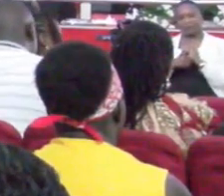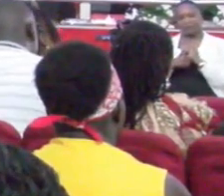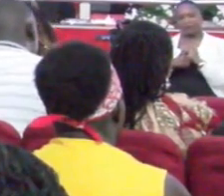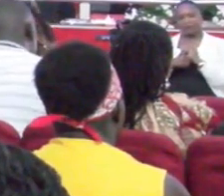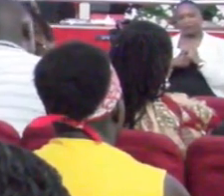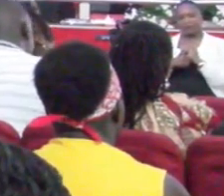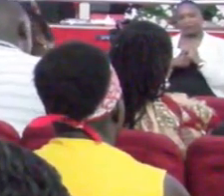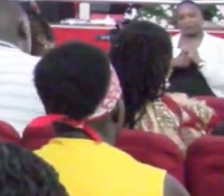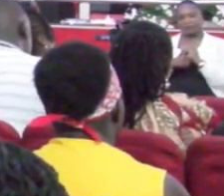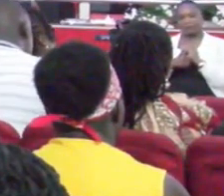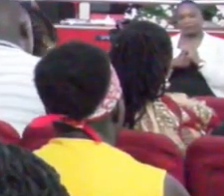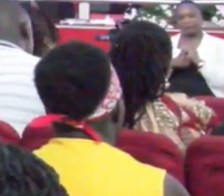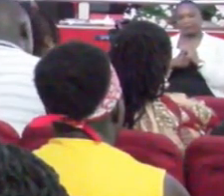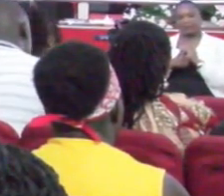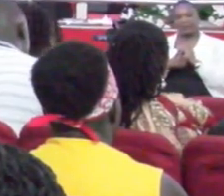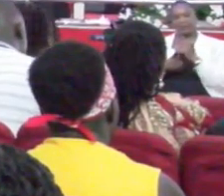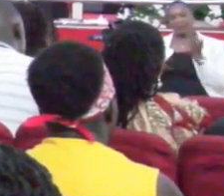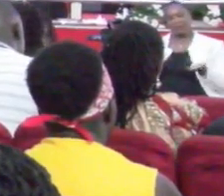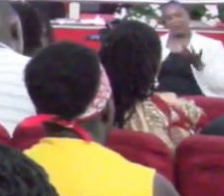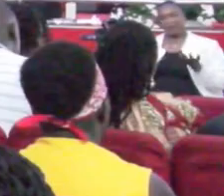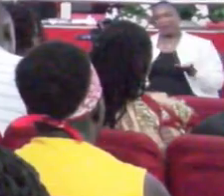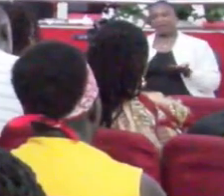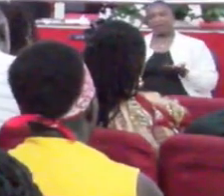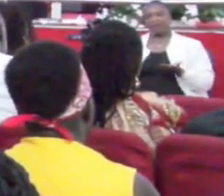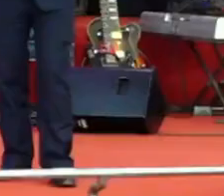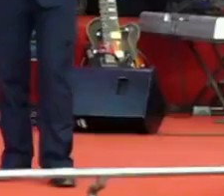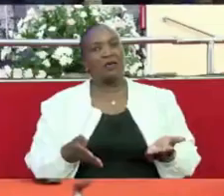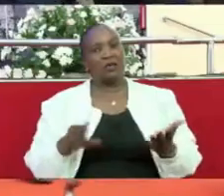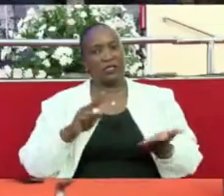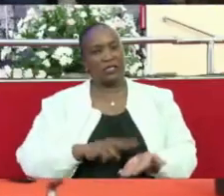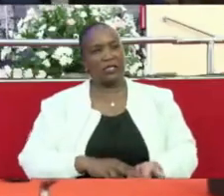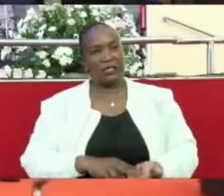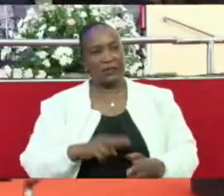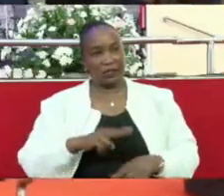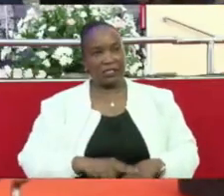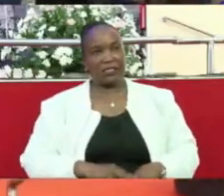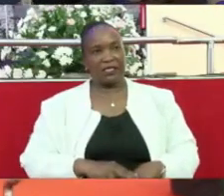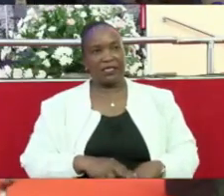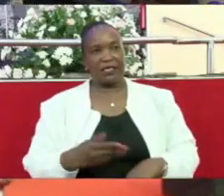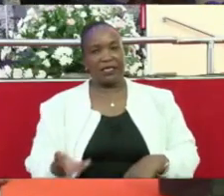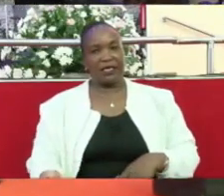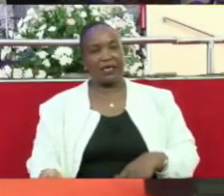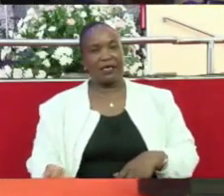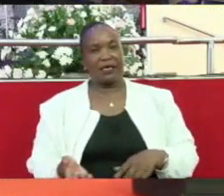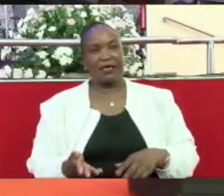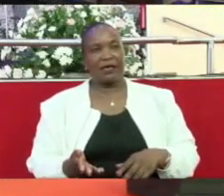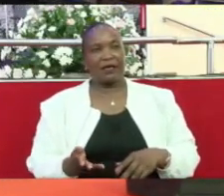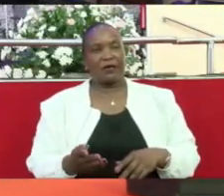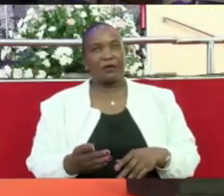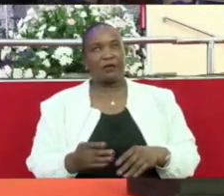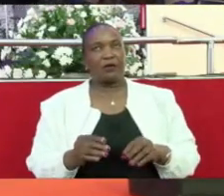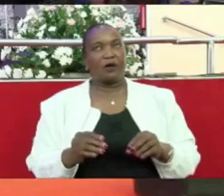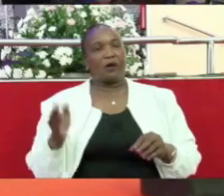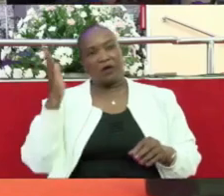or when you are seated here, you don't know what you will do tomorrow, then that can be called a mountain that